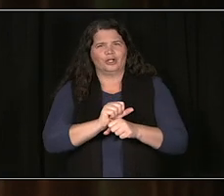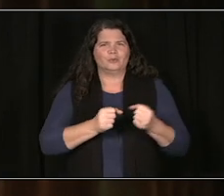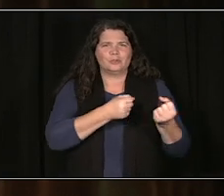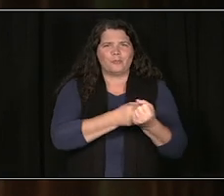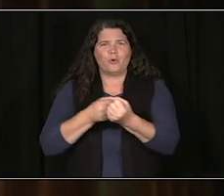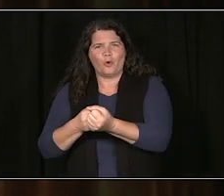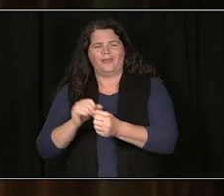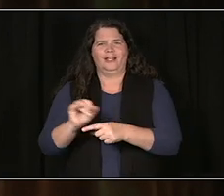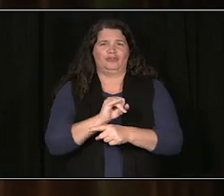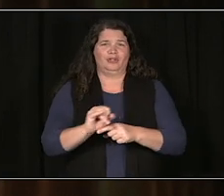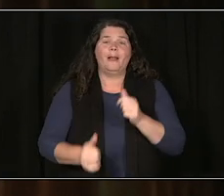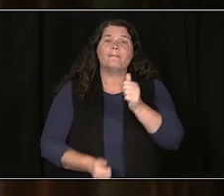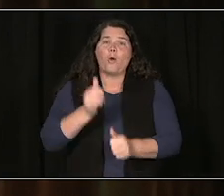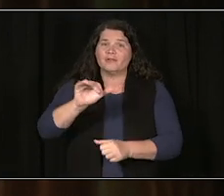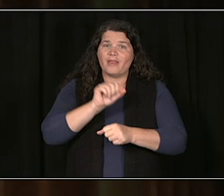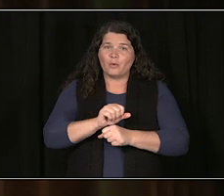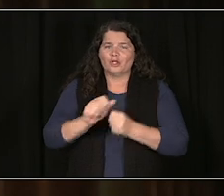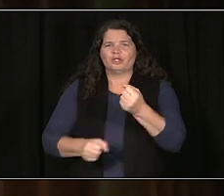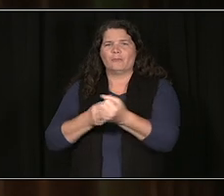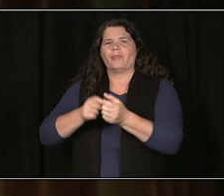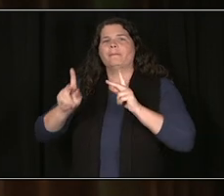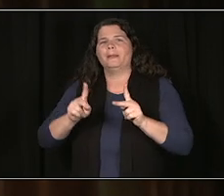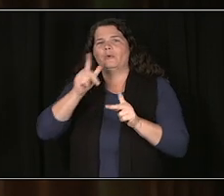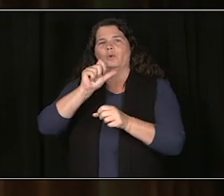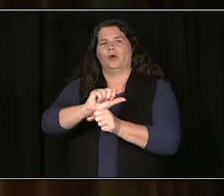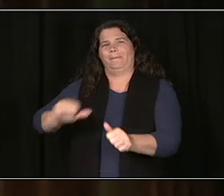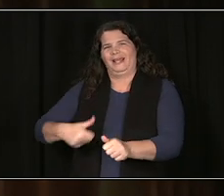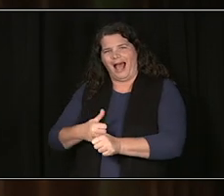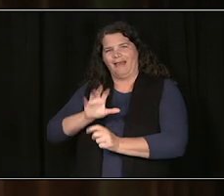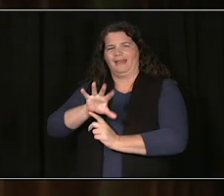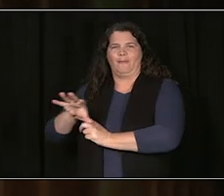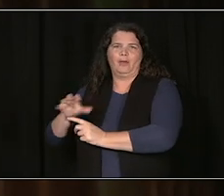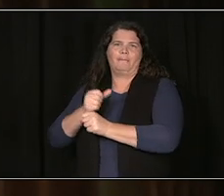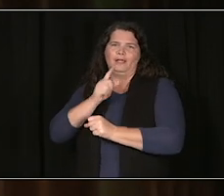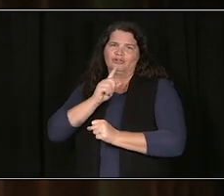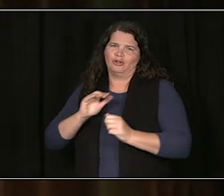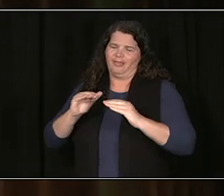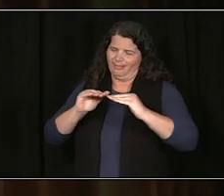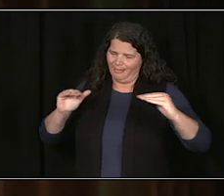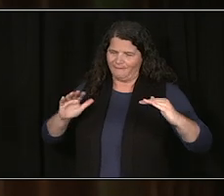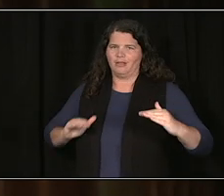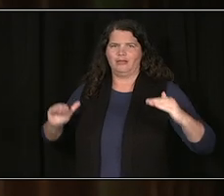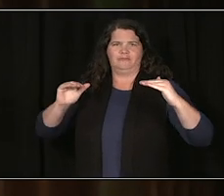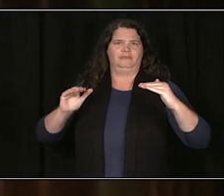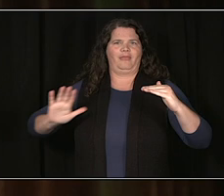folks behind the camera, to take care of them, make sure we leveled the playing field. And so